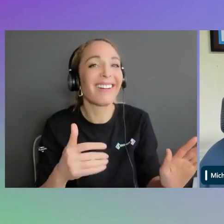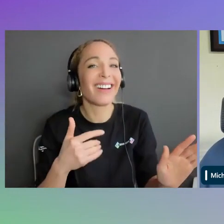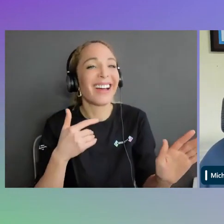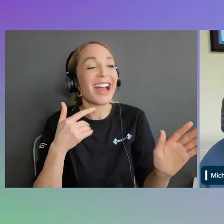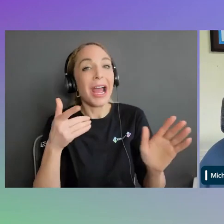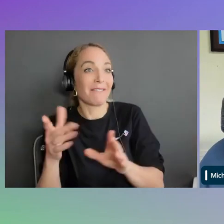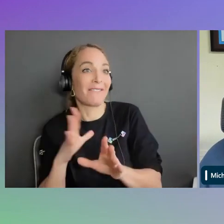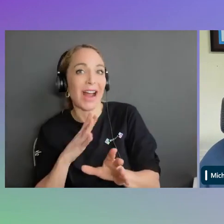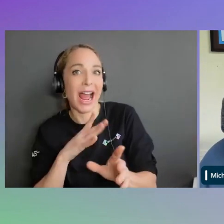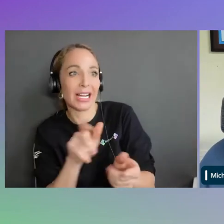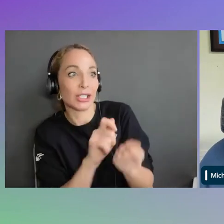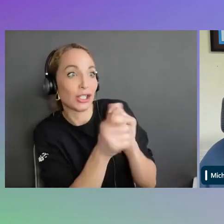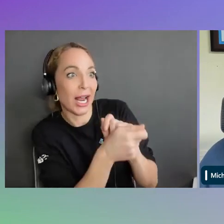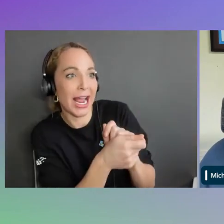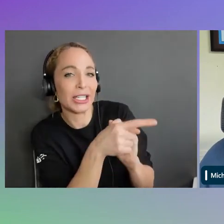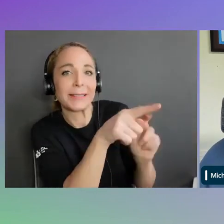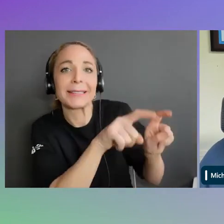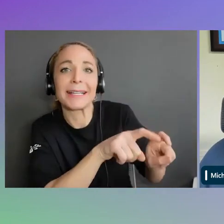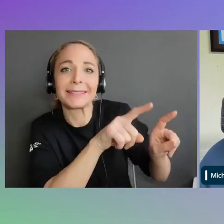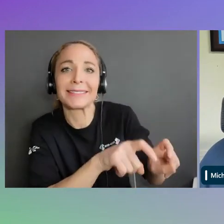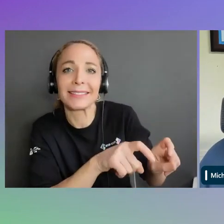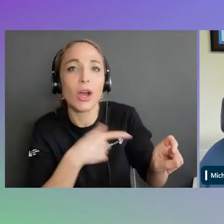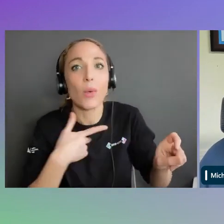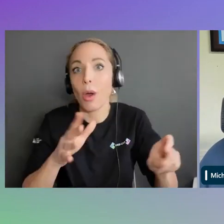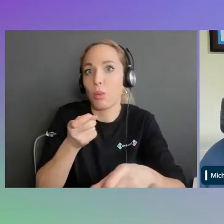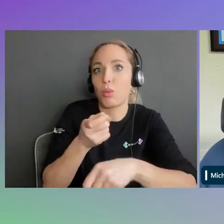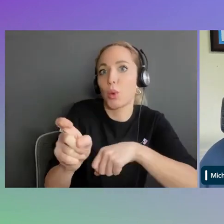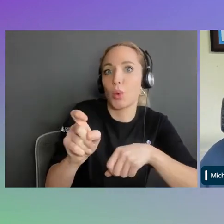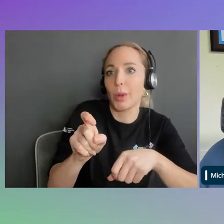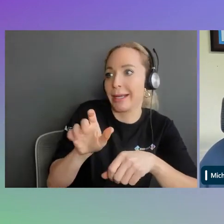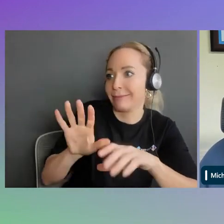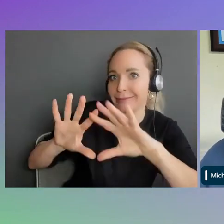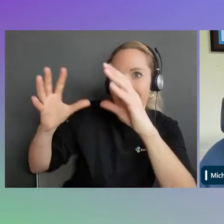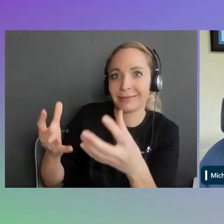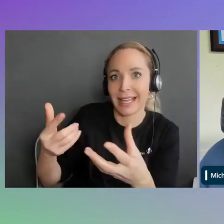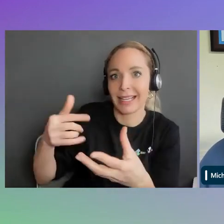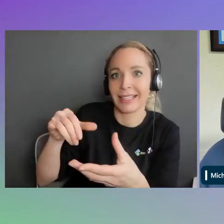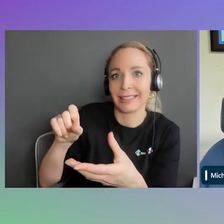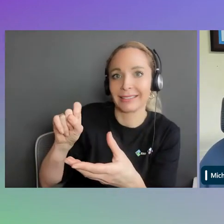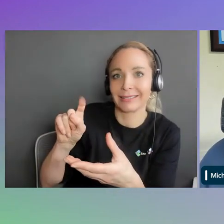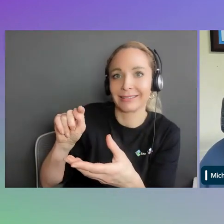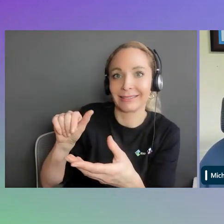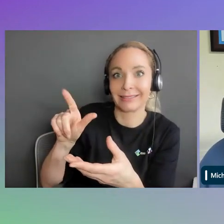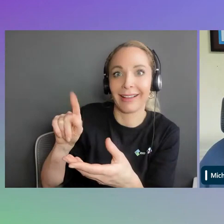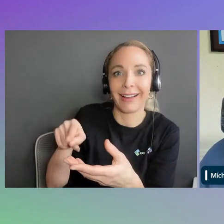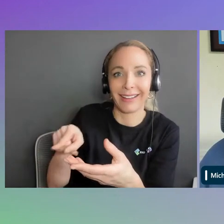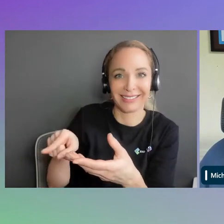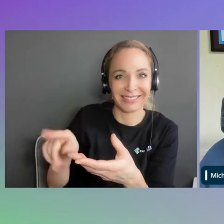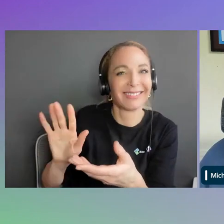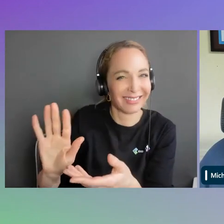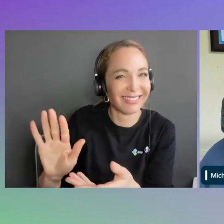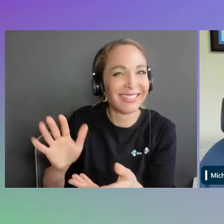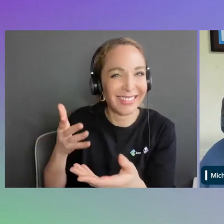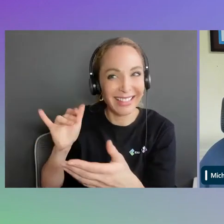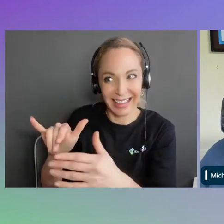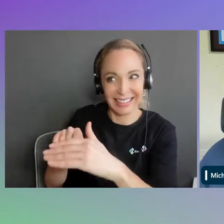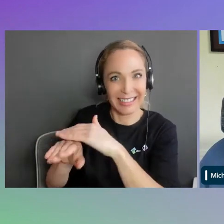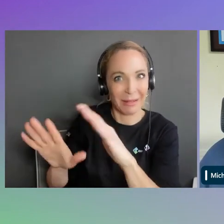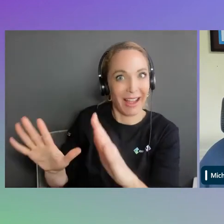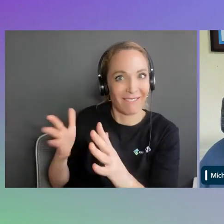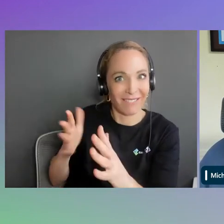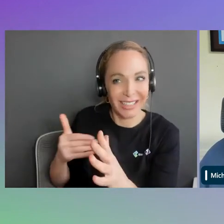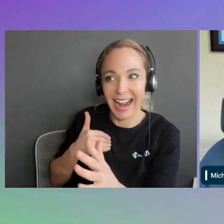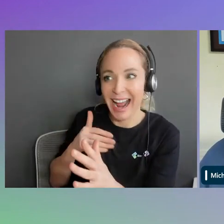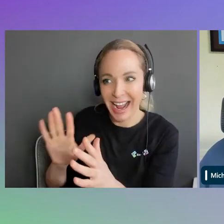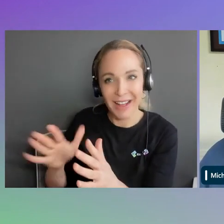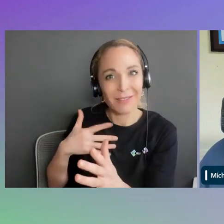with accessibility. So this is one thing that we try to do to control the accessibility